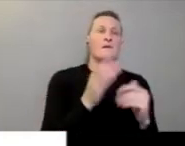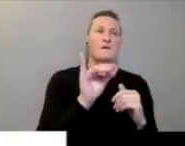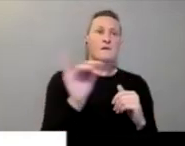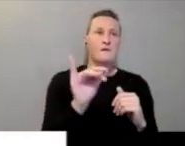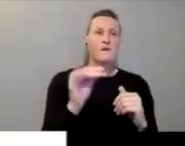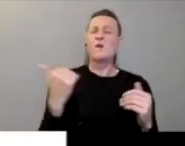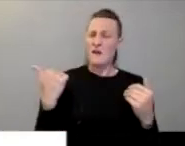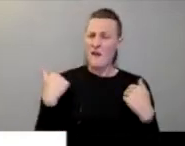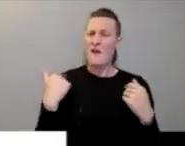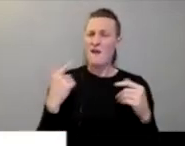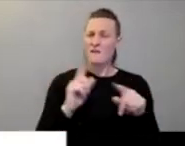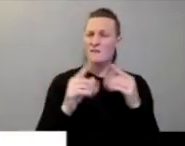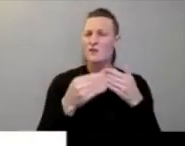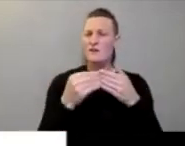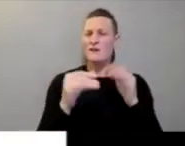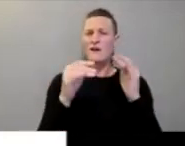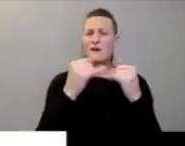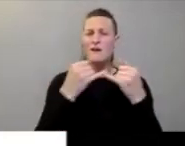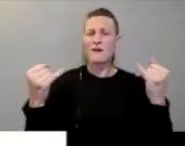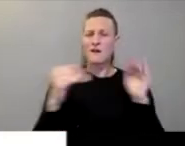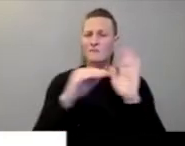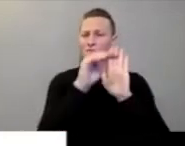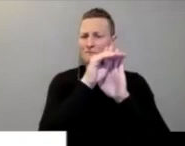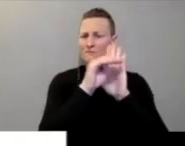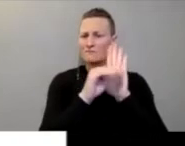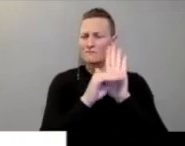guidelines and information pieces or